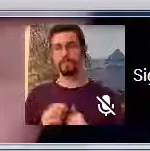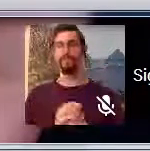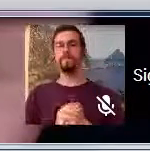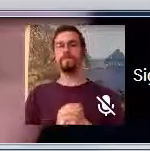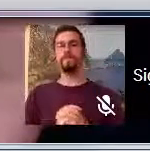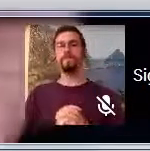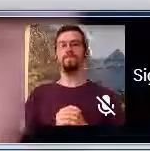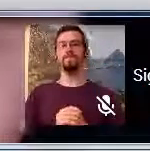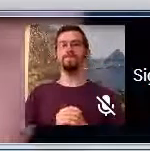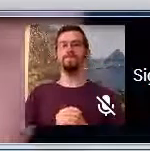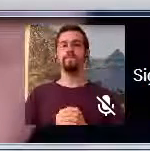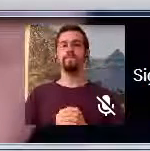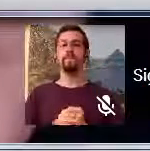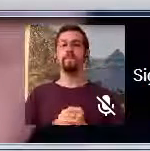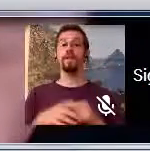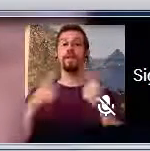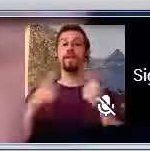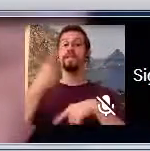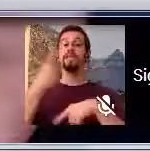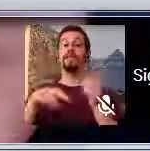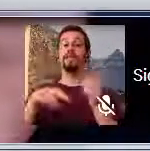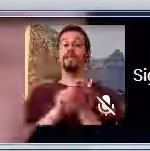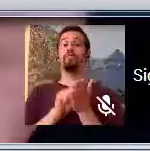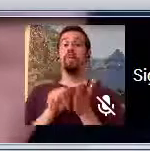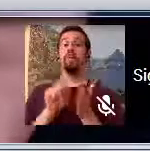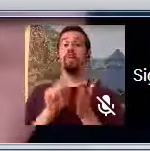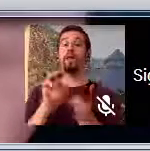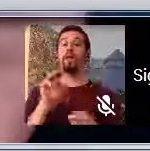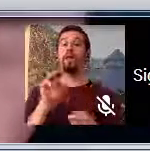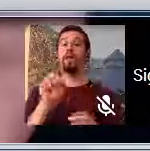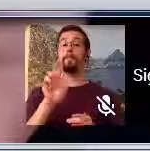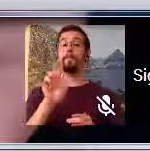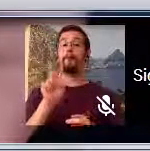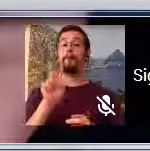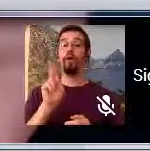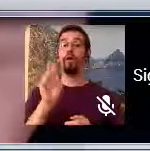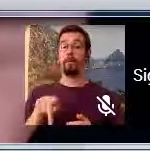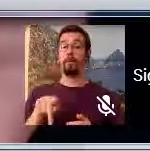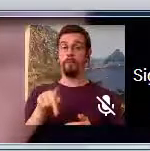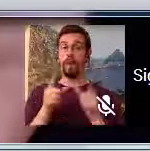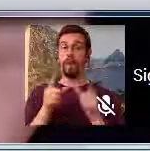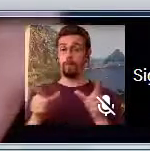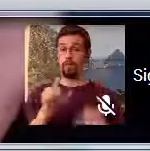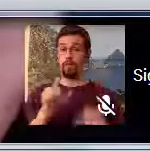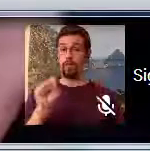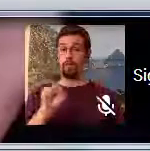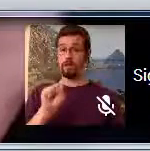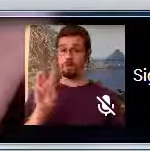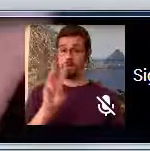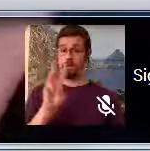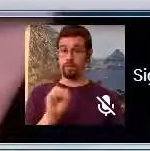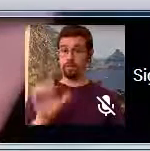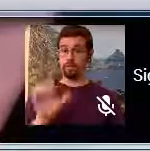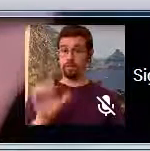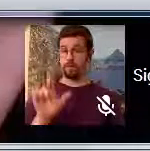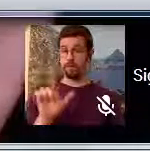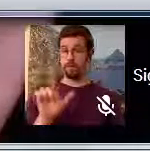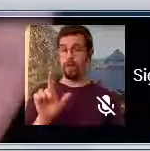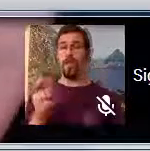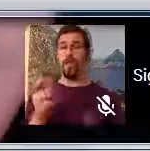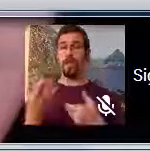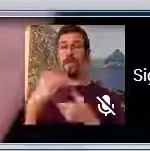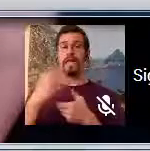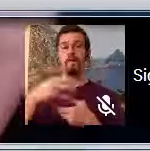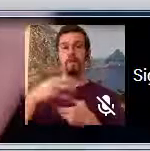The SignWriting markup language, SWML, is an encoding